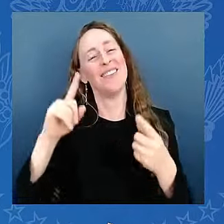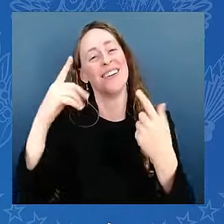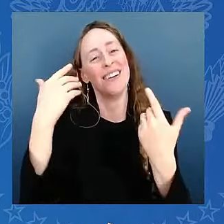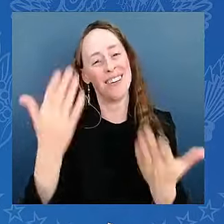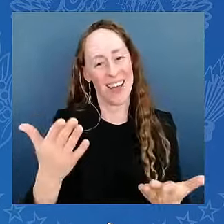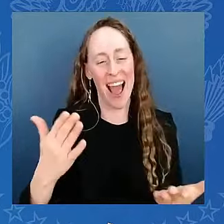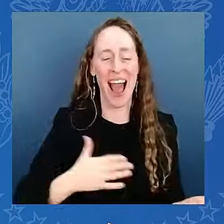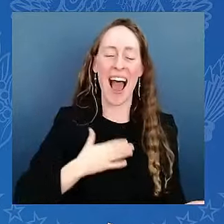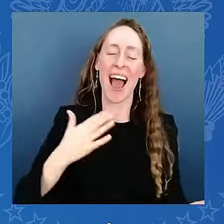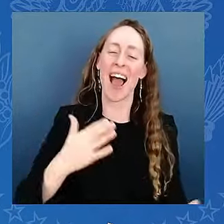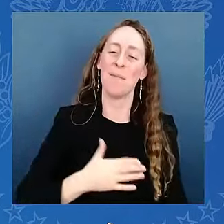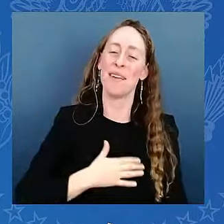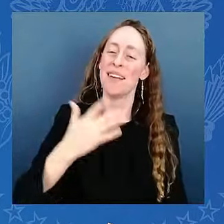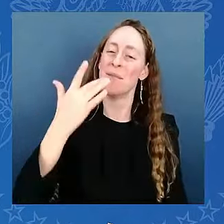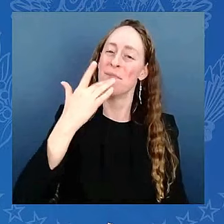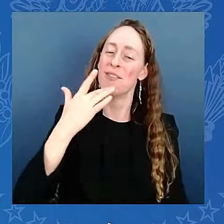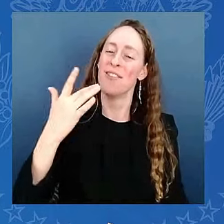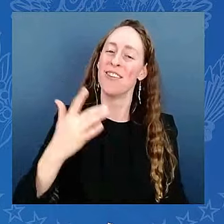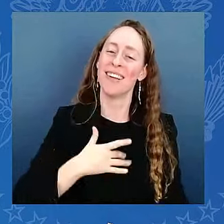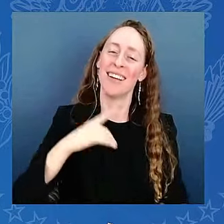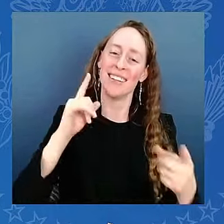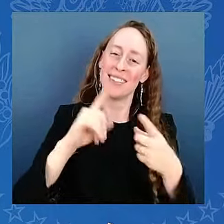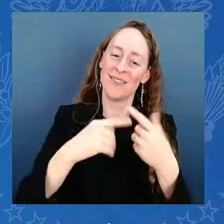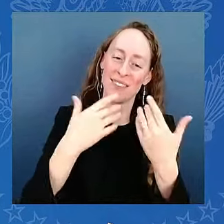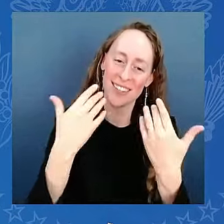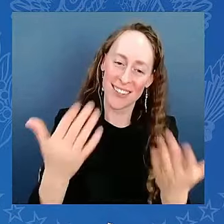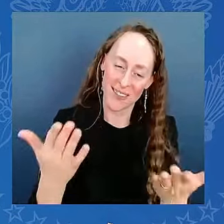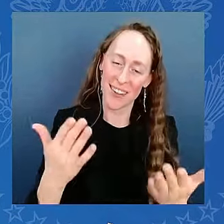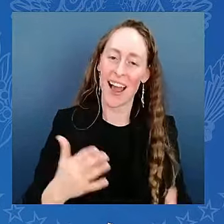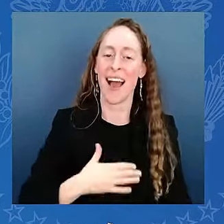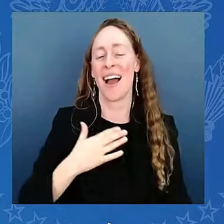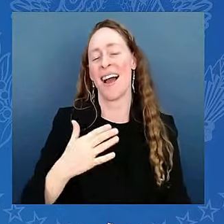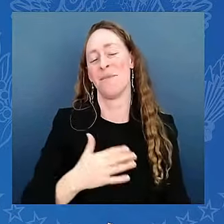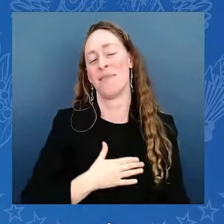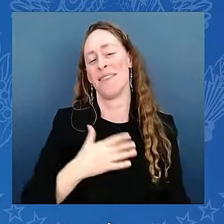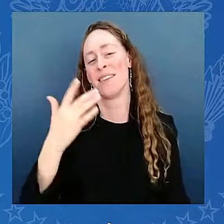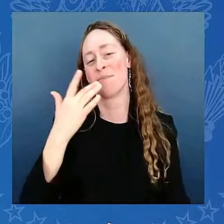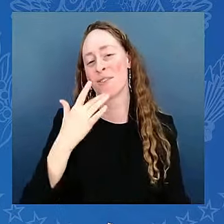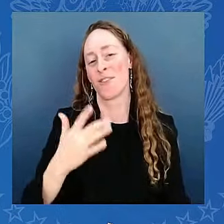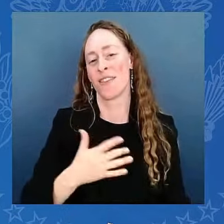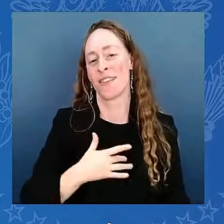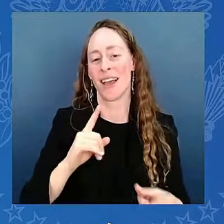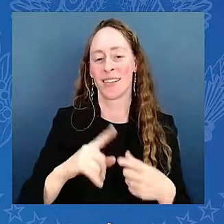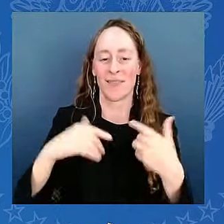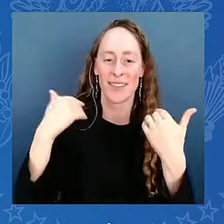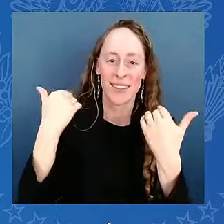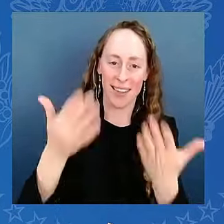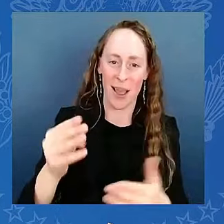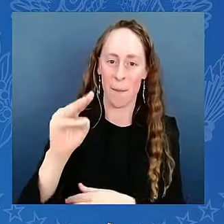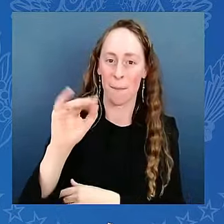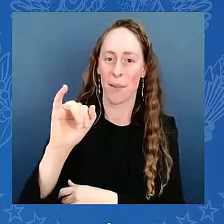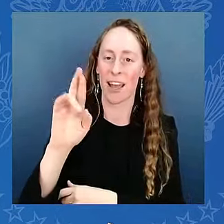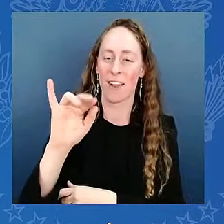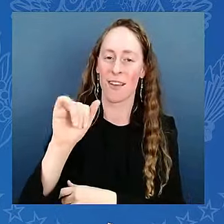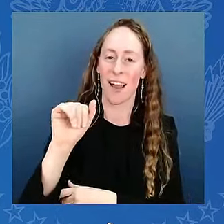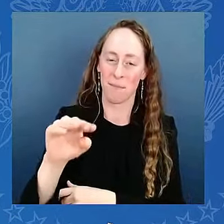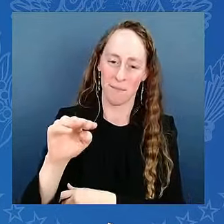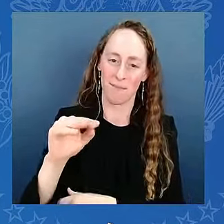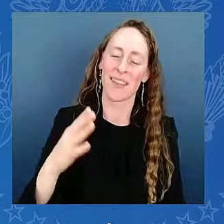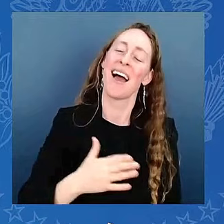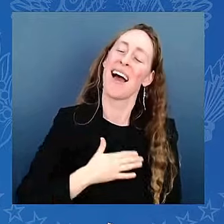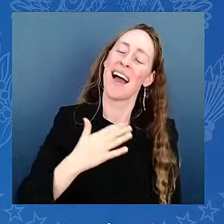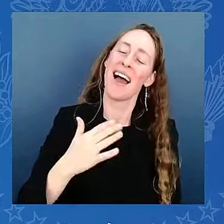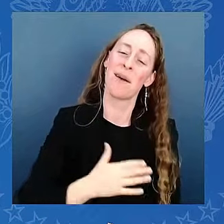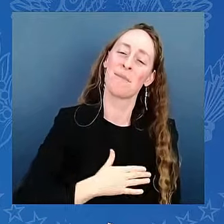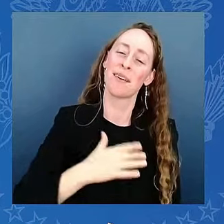to you. Happy birthday, dear Miriam. Happy birthday to you.